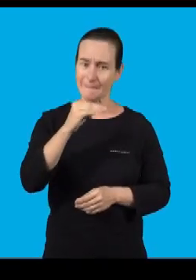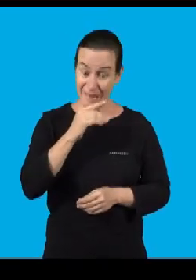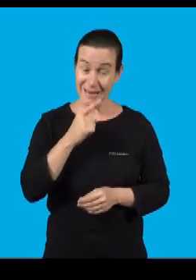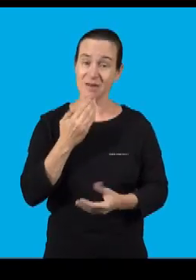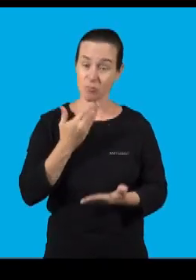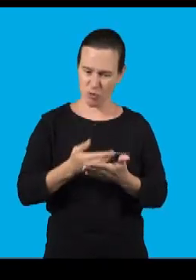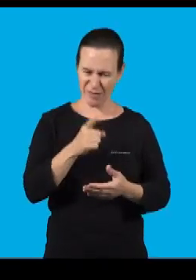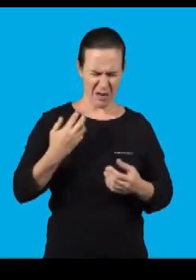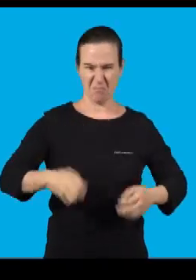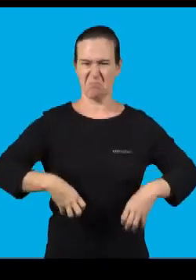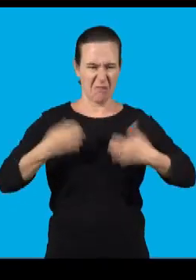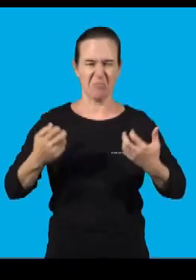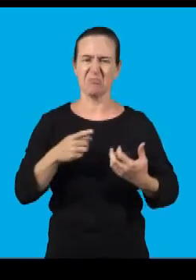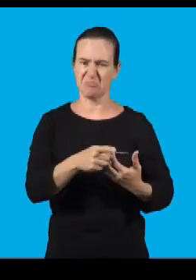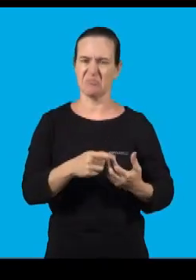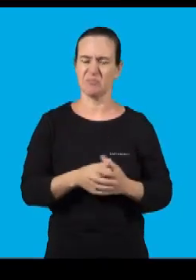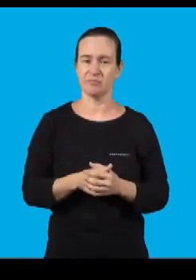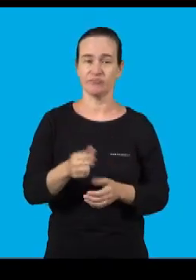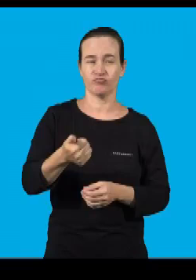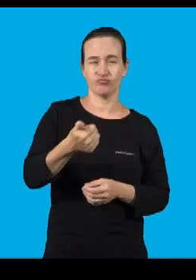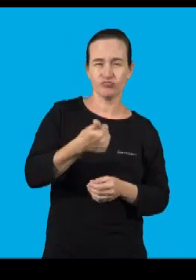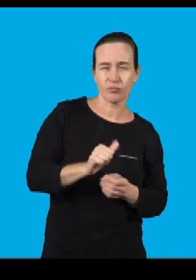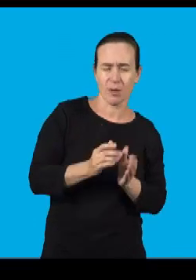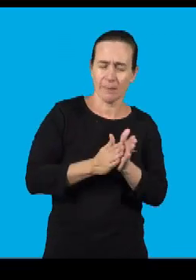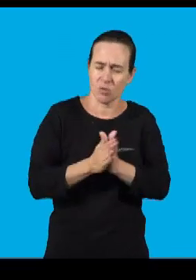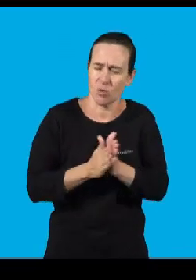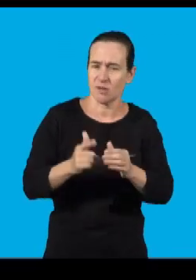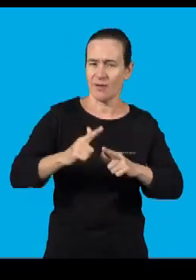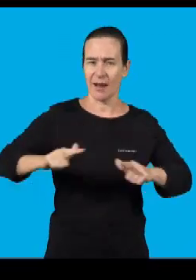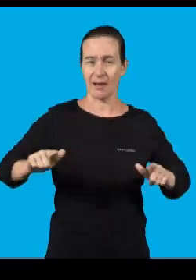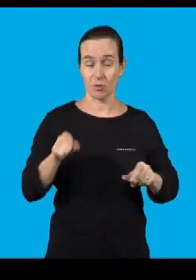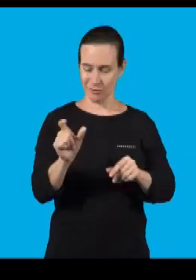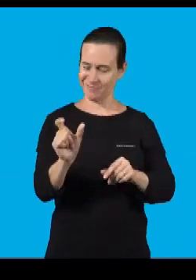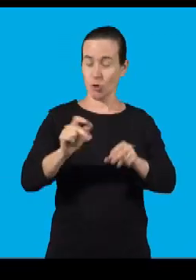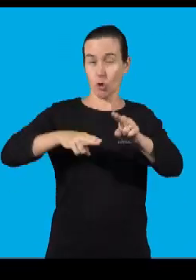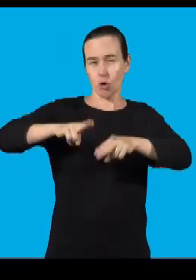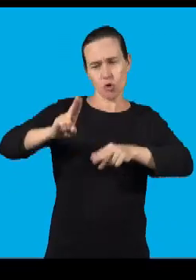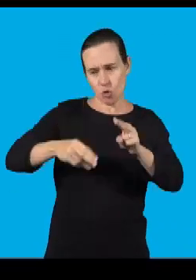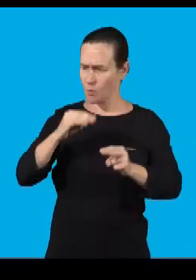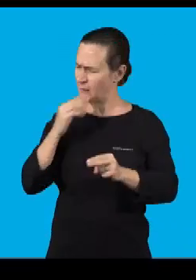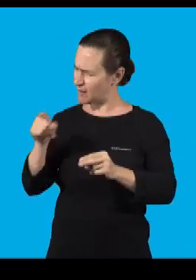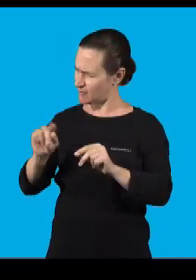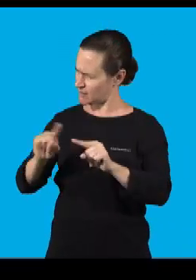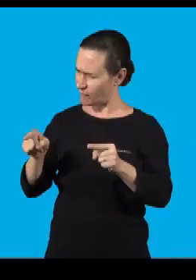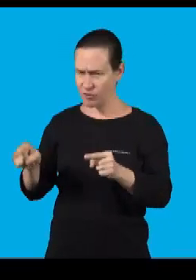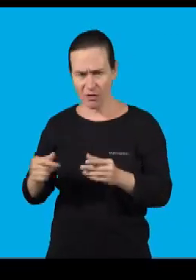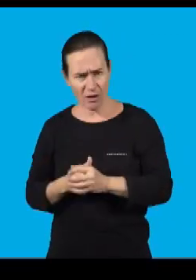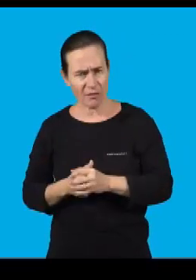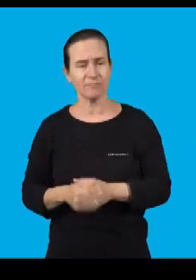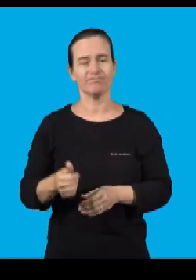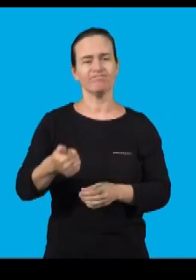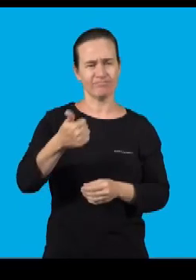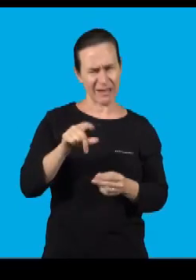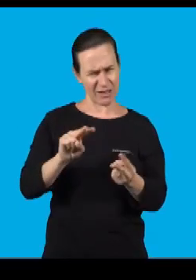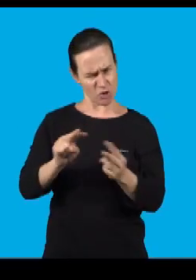It confirms his angry and unpleasant tone. The persuasive language, using the word new to describe his